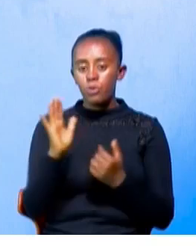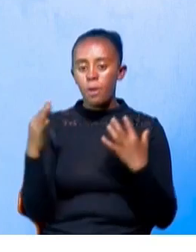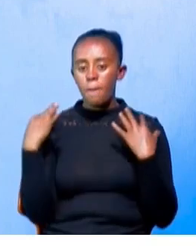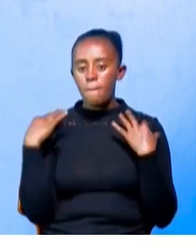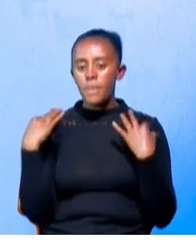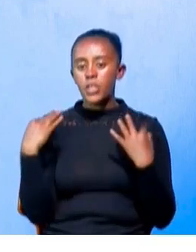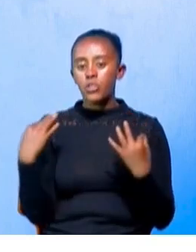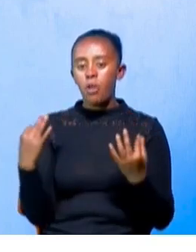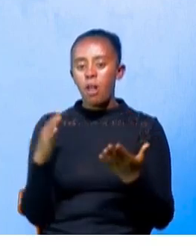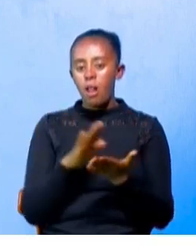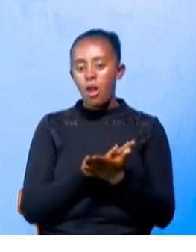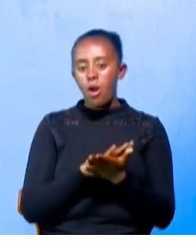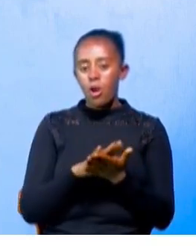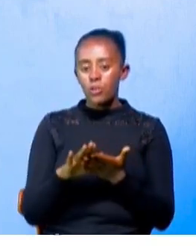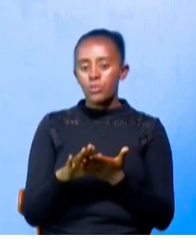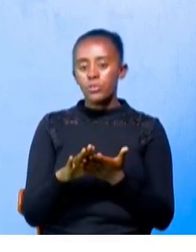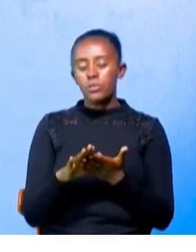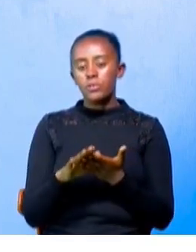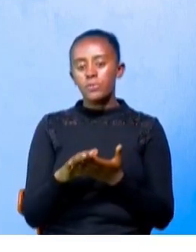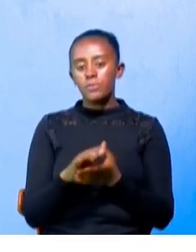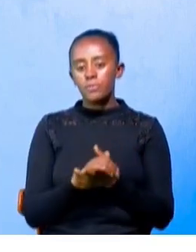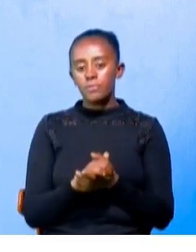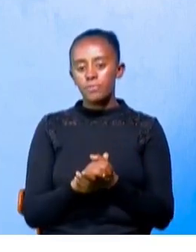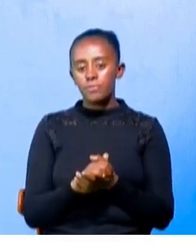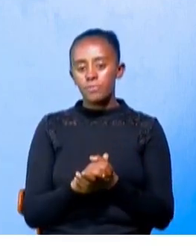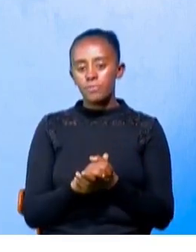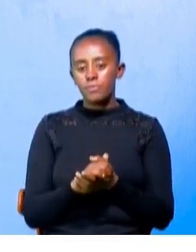personal hygiene?